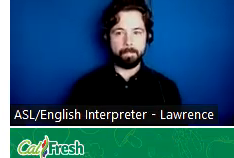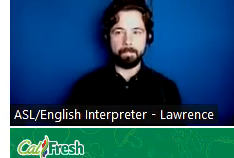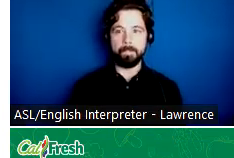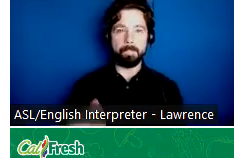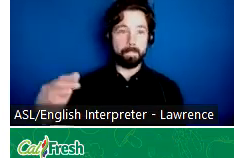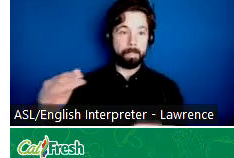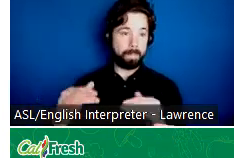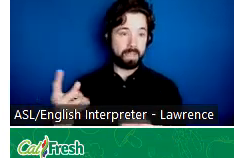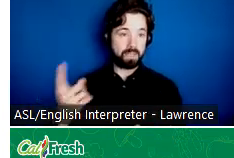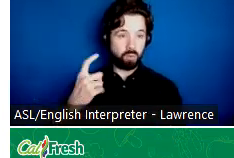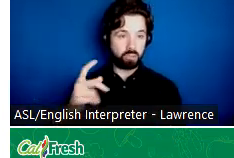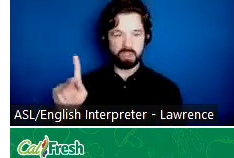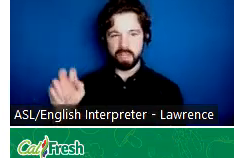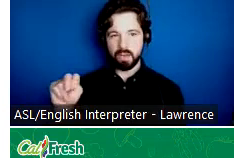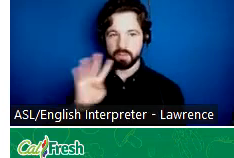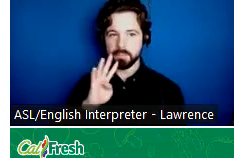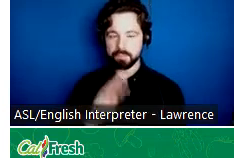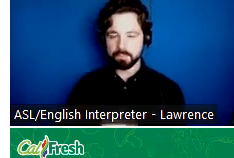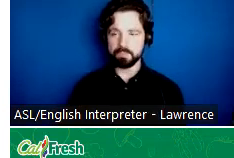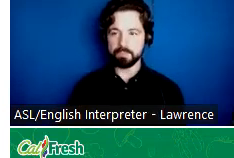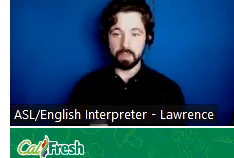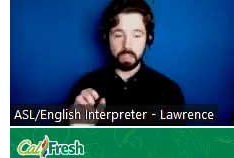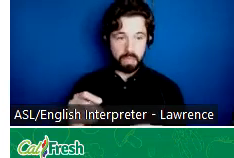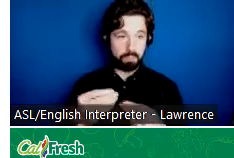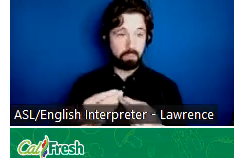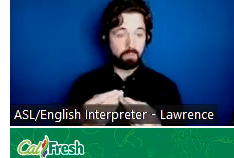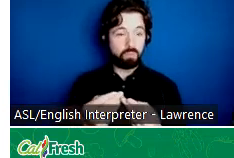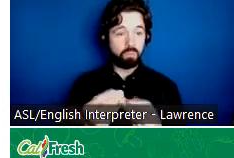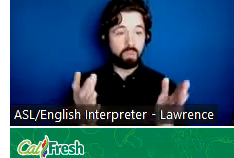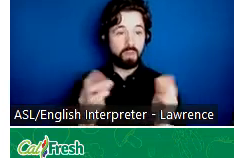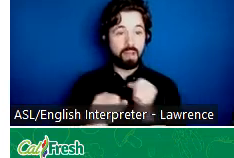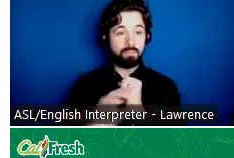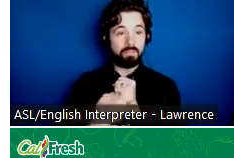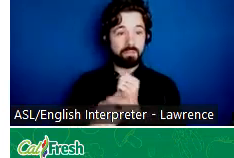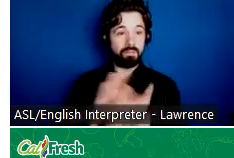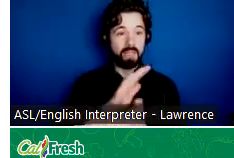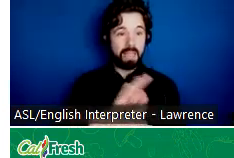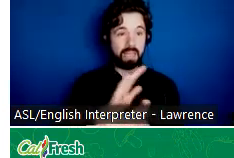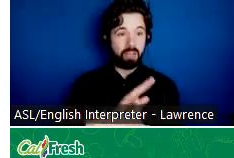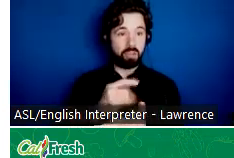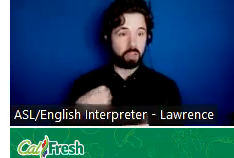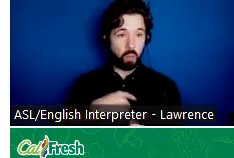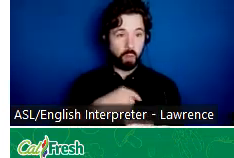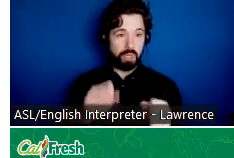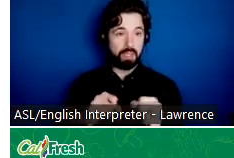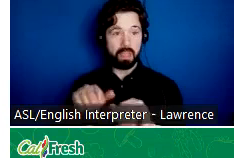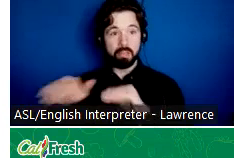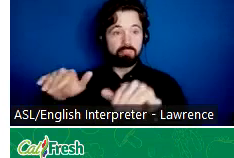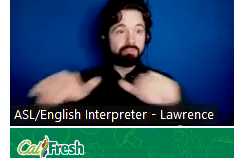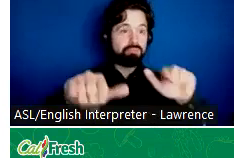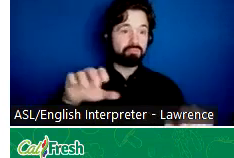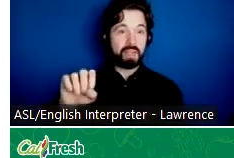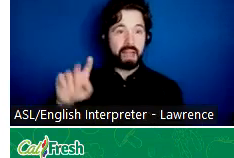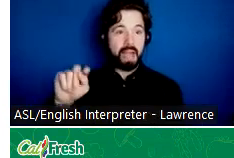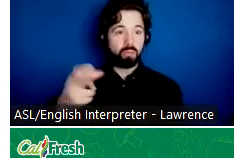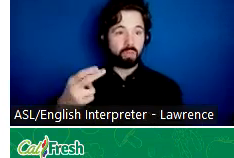question here, are you able to provide flyers to attendees of this webinar for outreach efforts? Definitely. We are currently